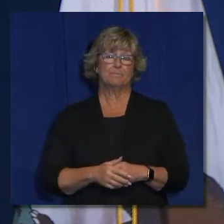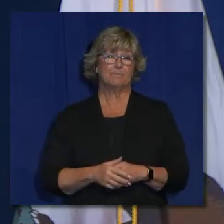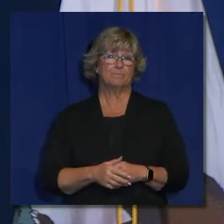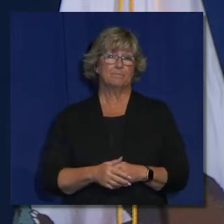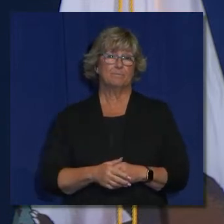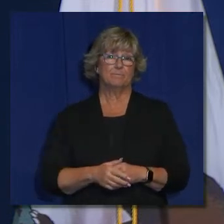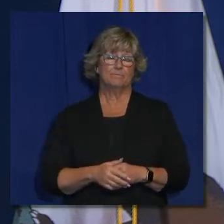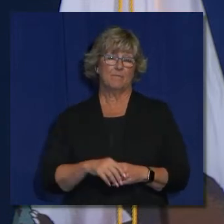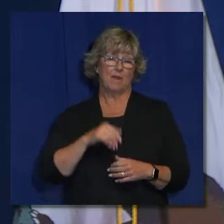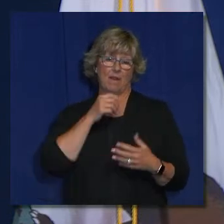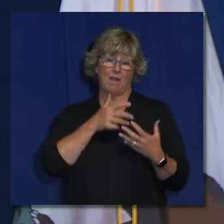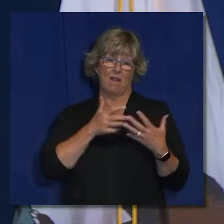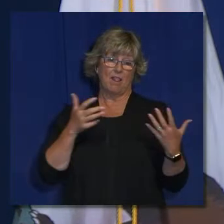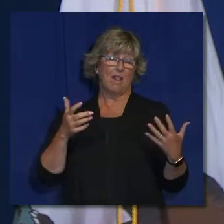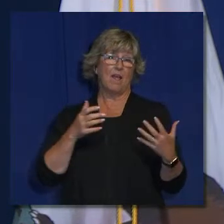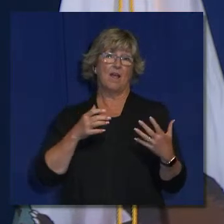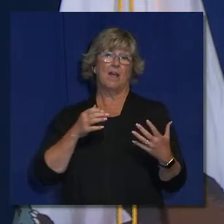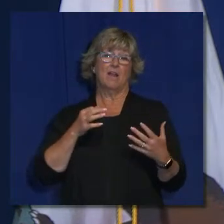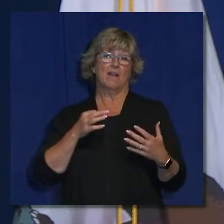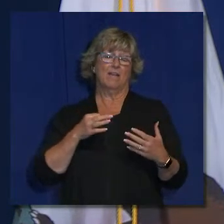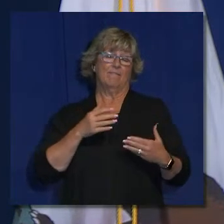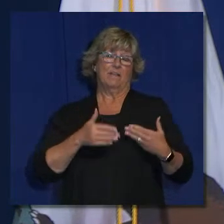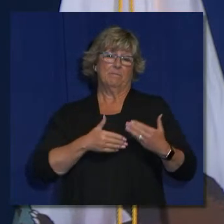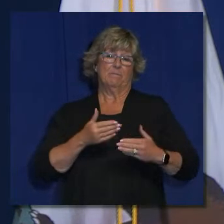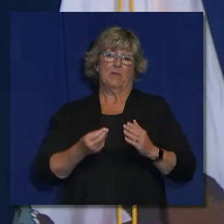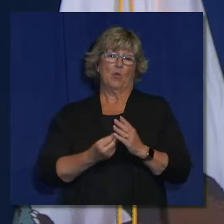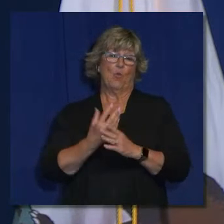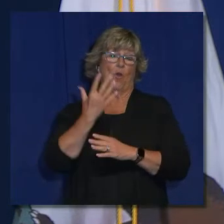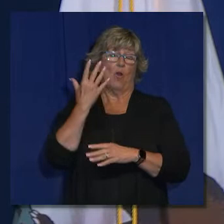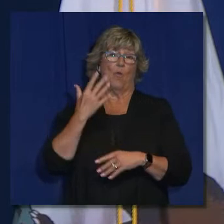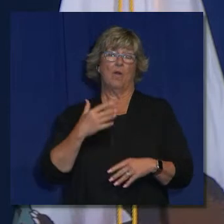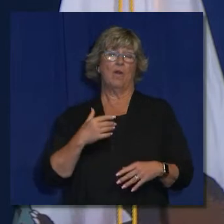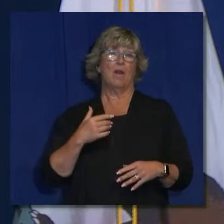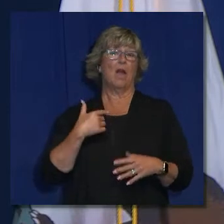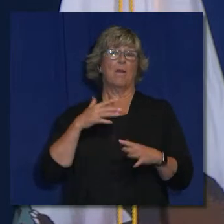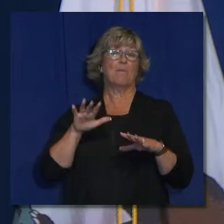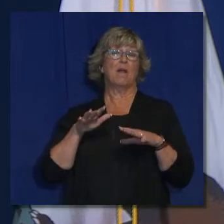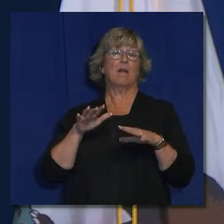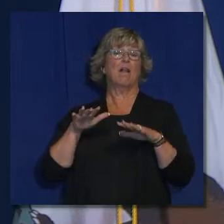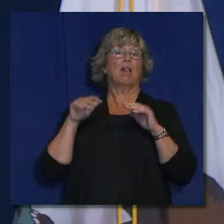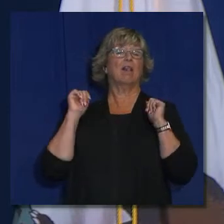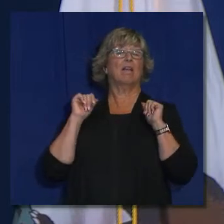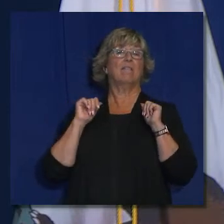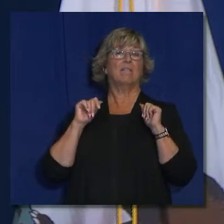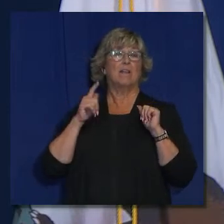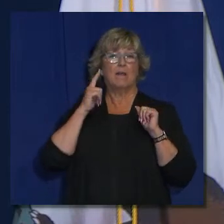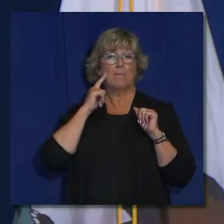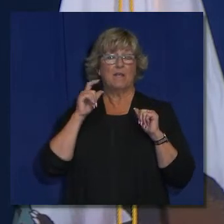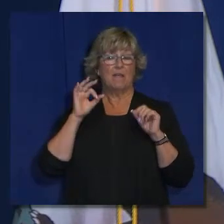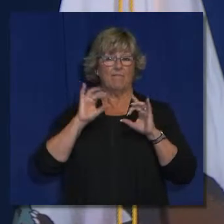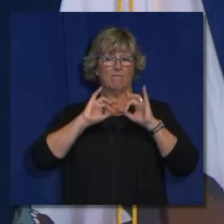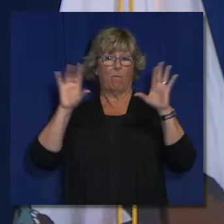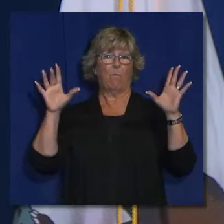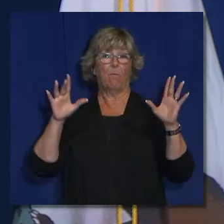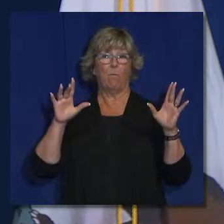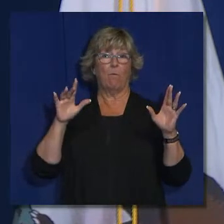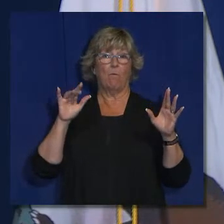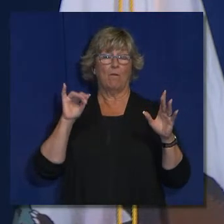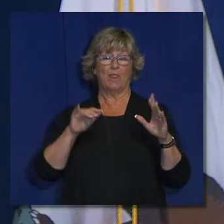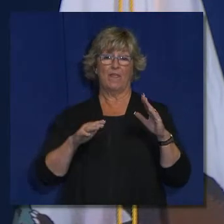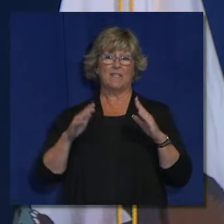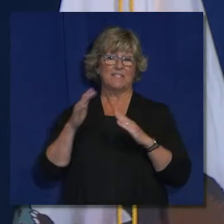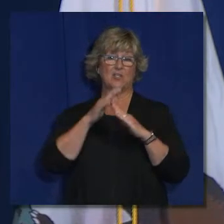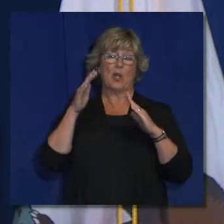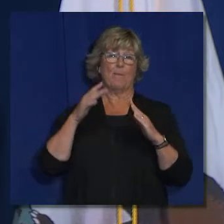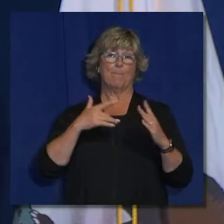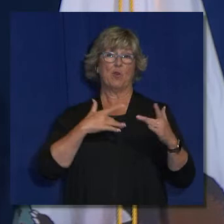not been a lot of momentum in that space. That's not something I'm walking away from because of the volatility, which remains of top